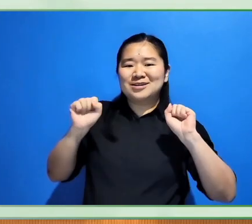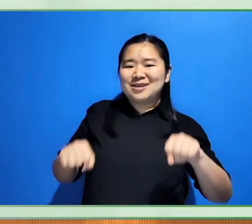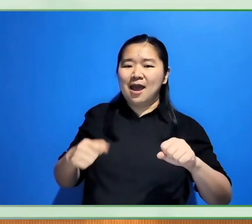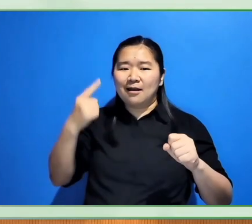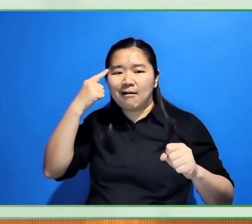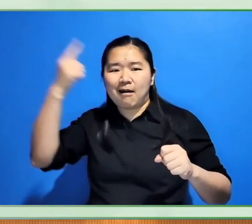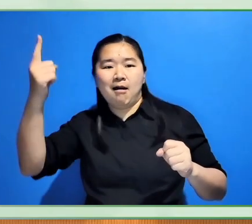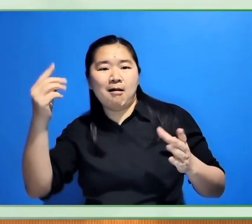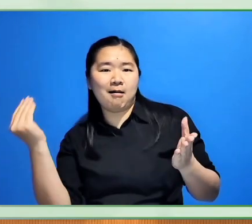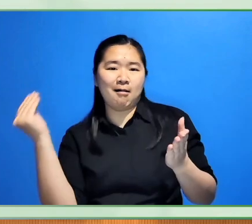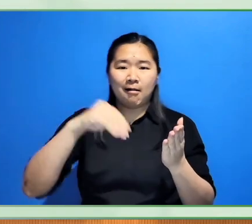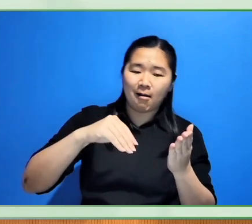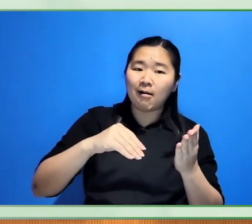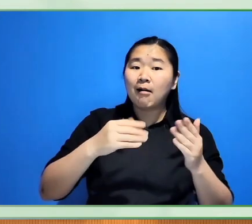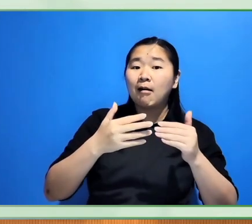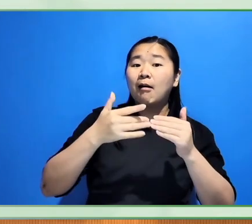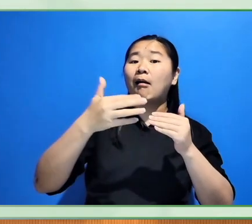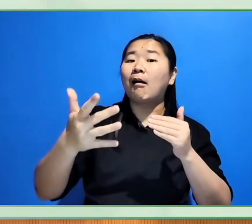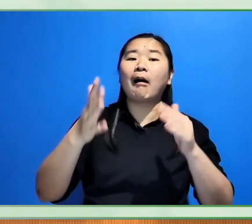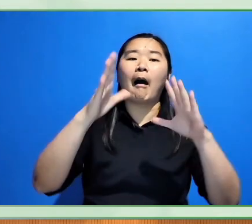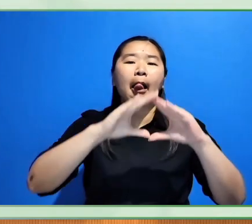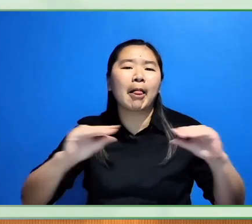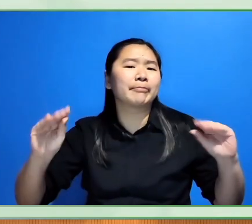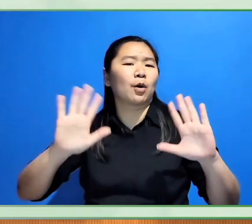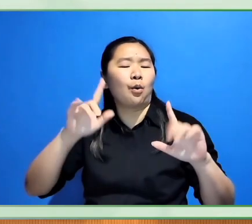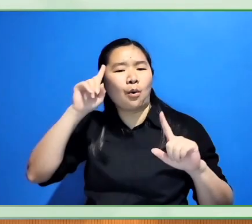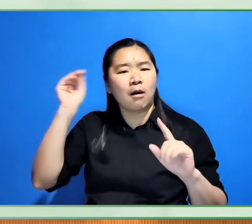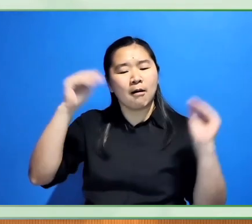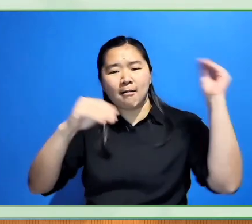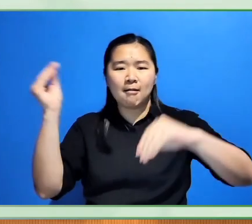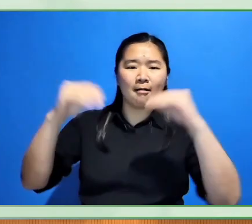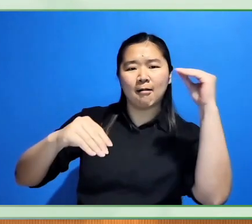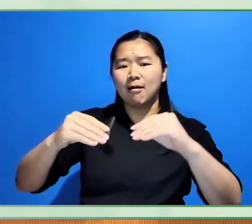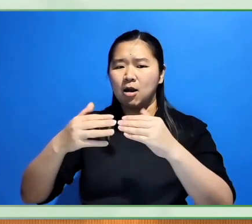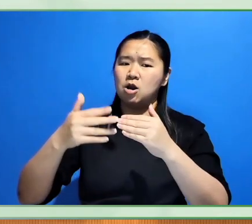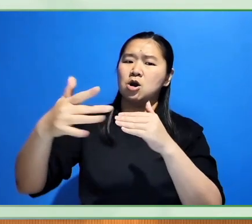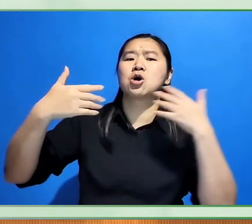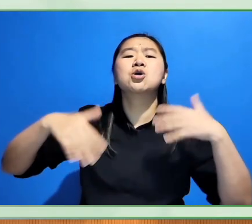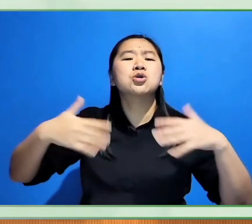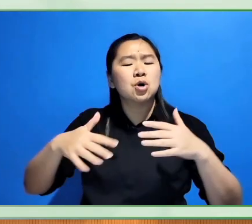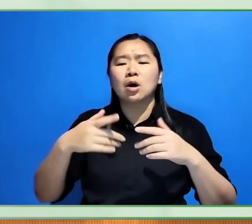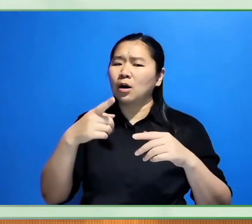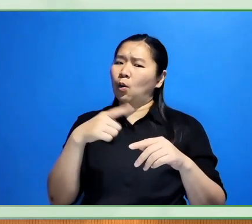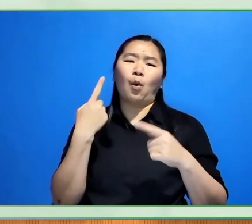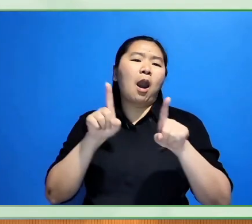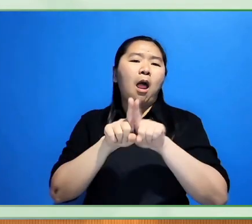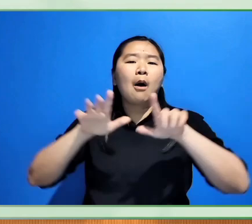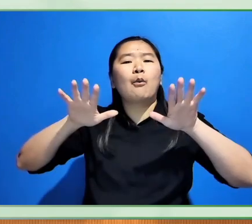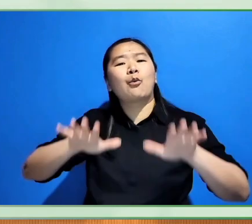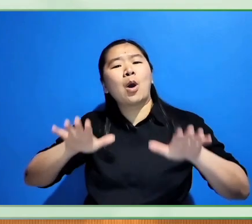area, maybe close to a university or a research center, or whether you work in a rural area, of course that makes a huge